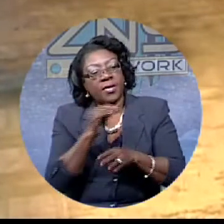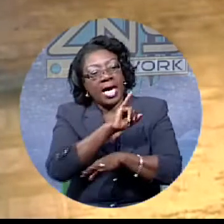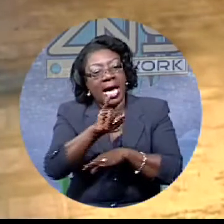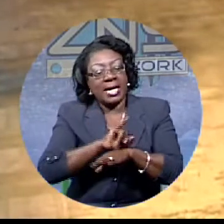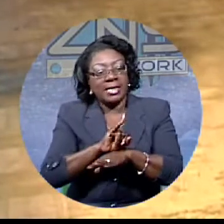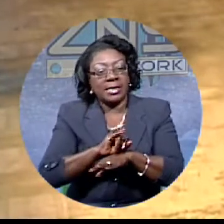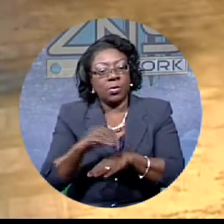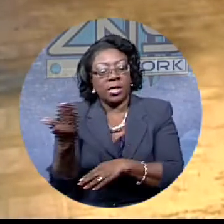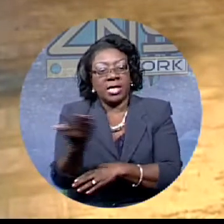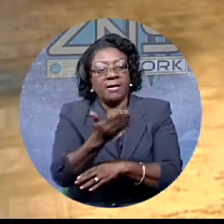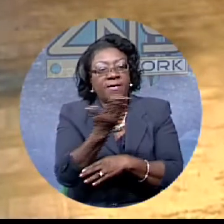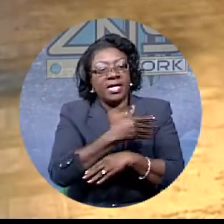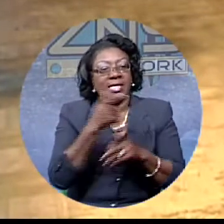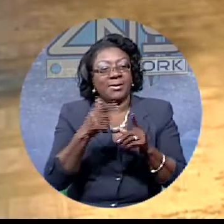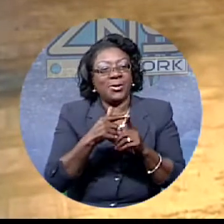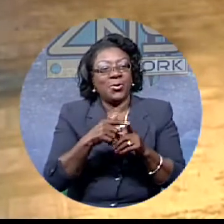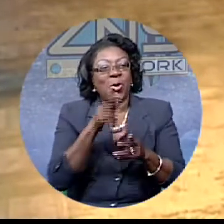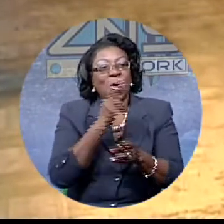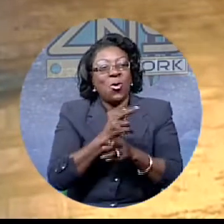you to right away.